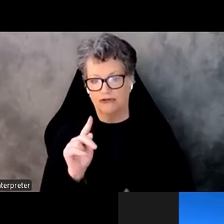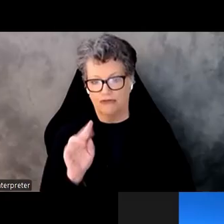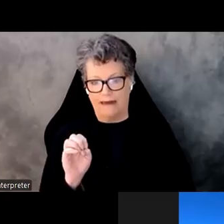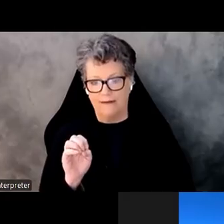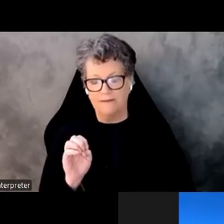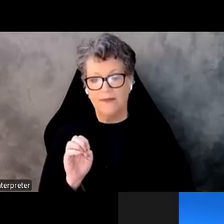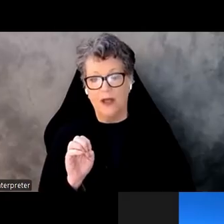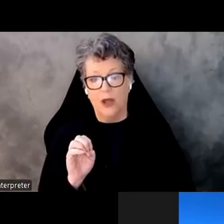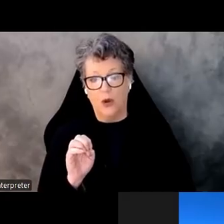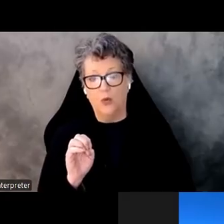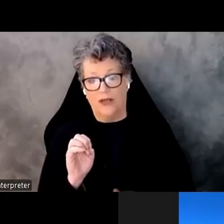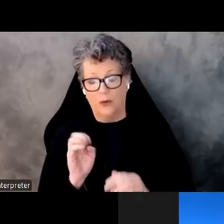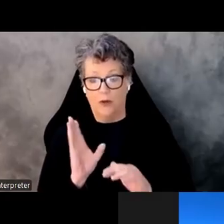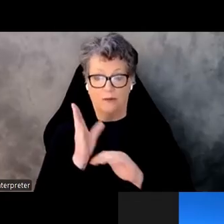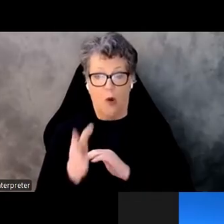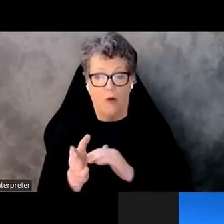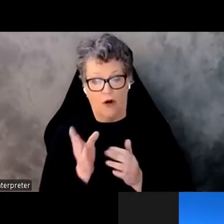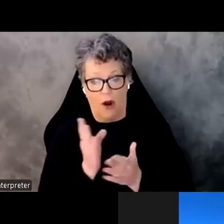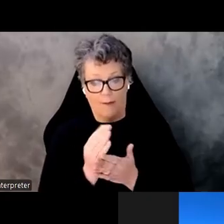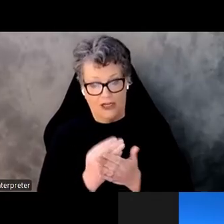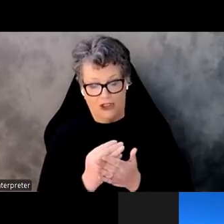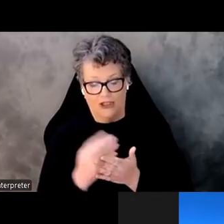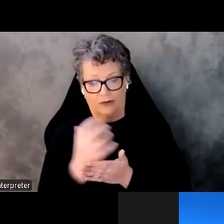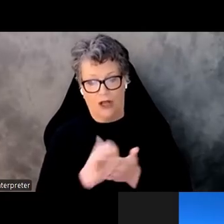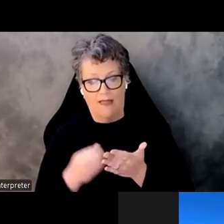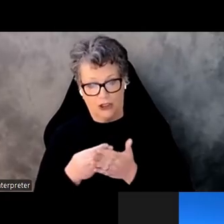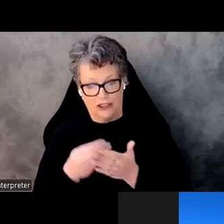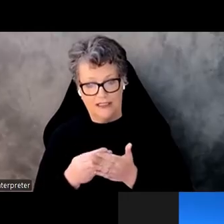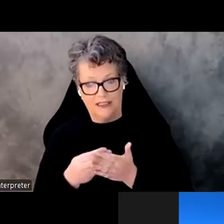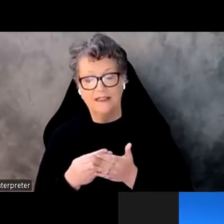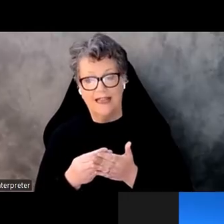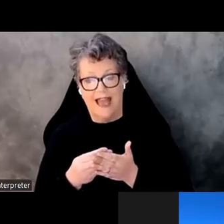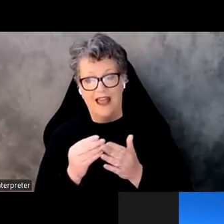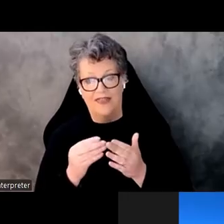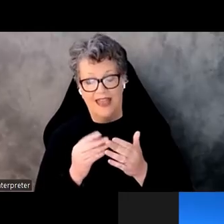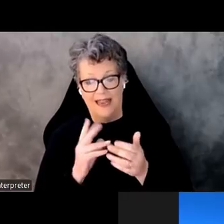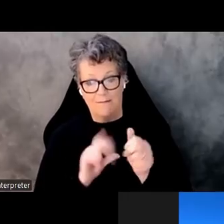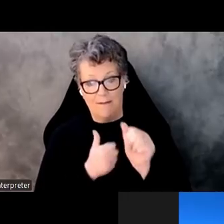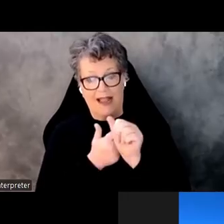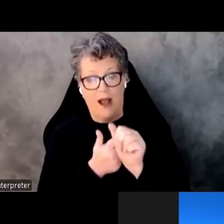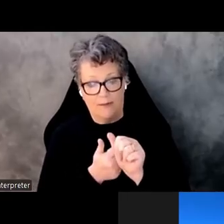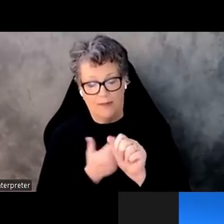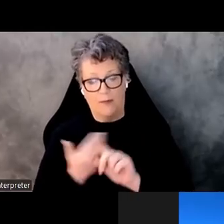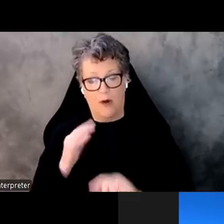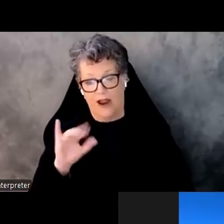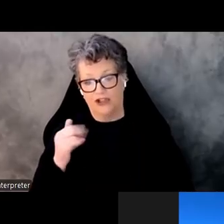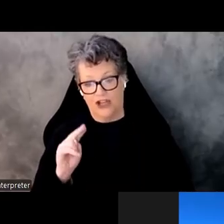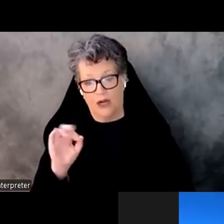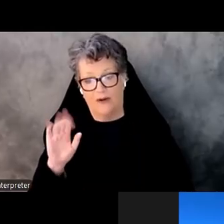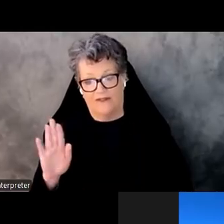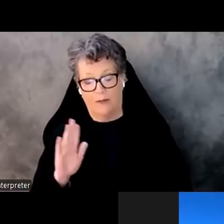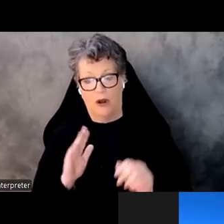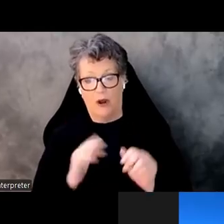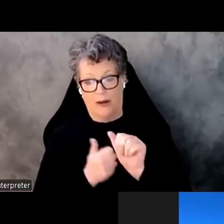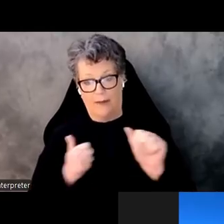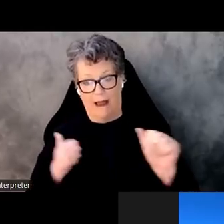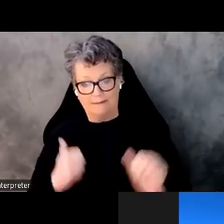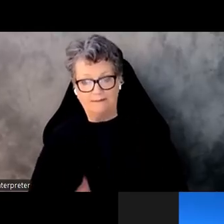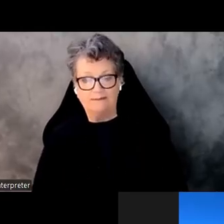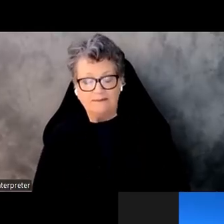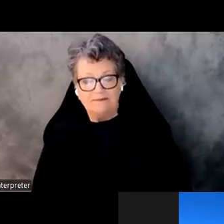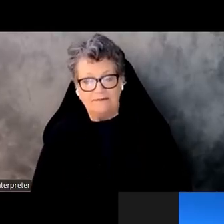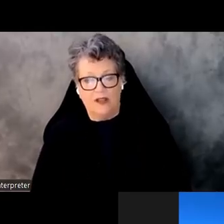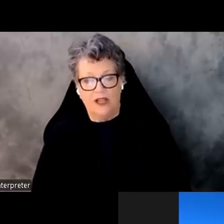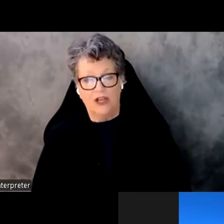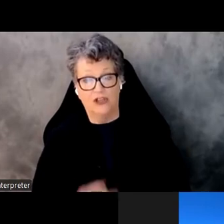will eclipse our March budget for what we had budgeted for collections and make up the prior January and February under collection amount. So while